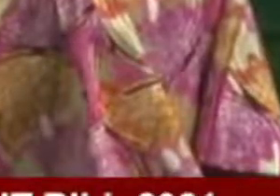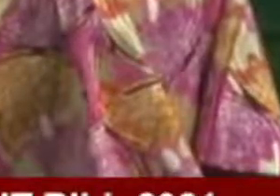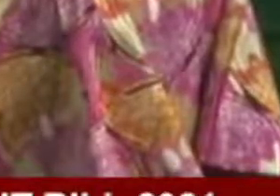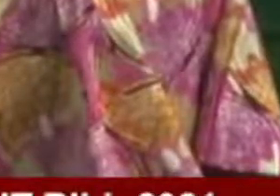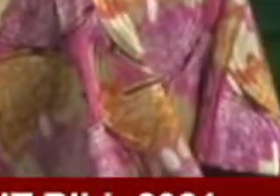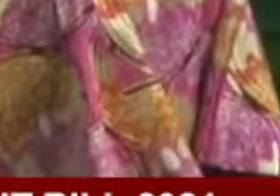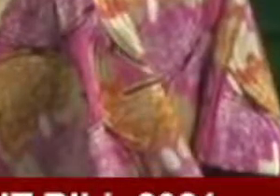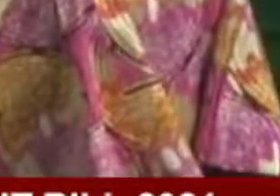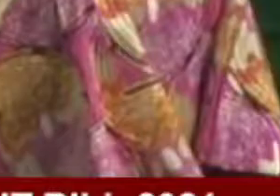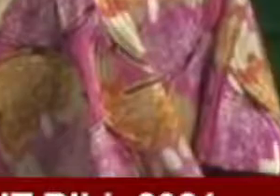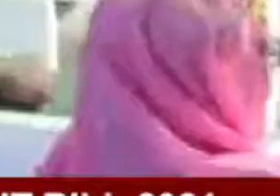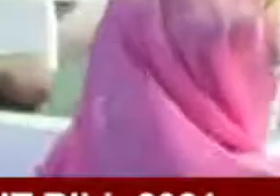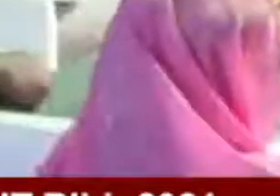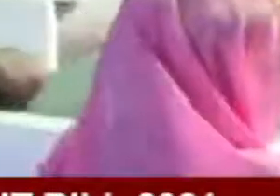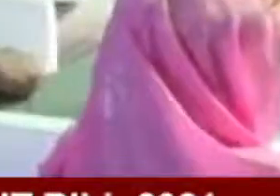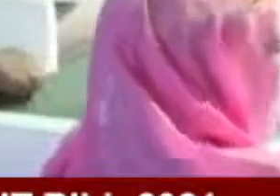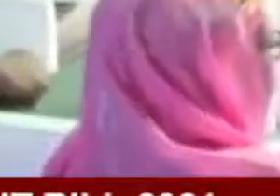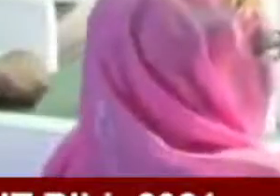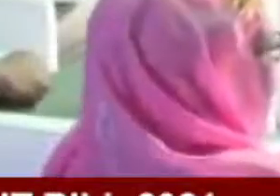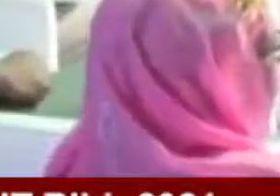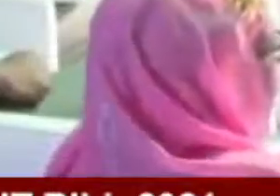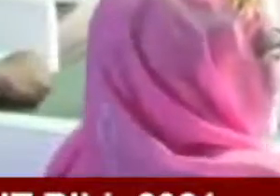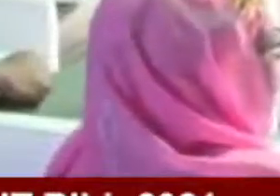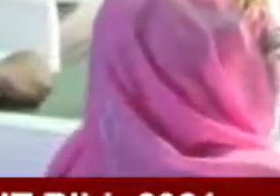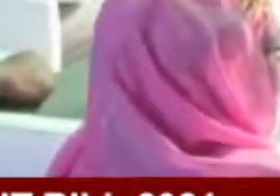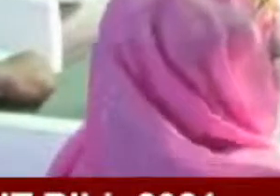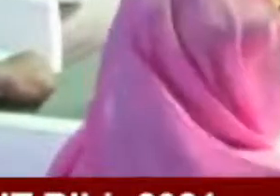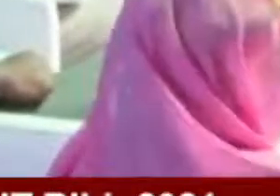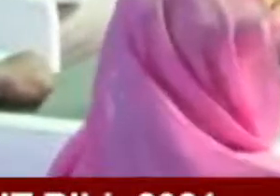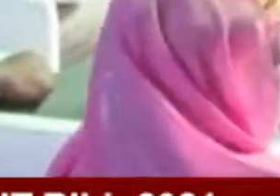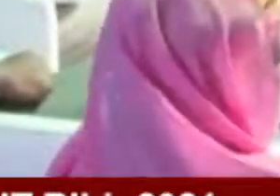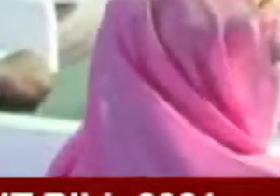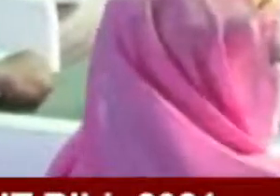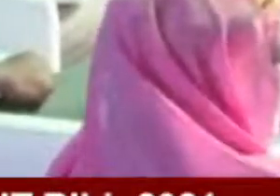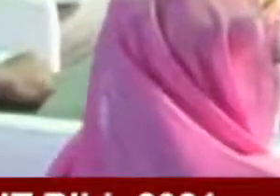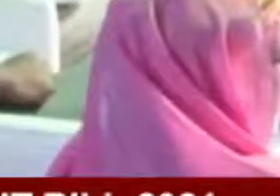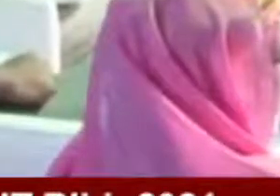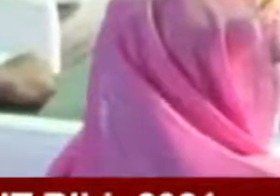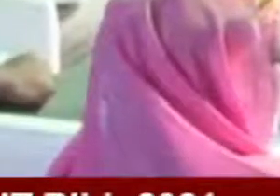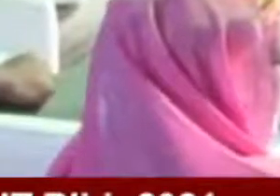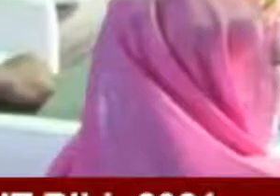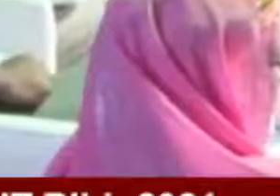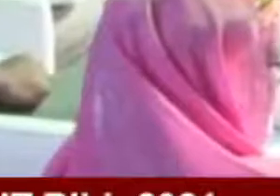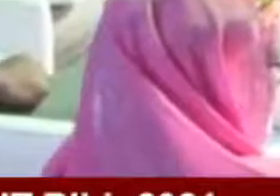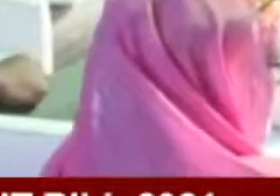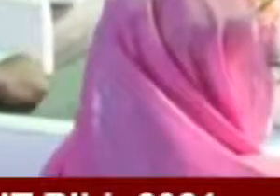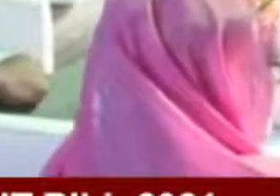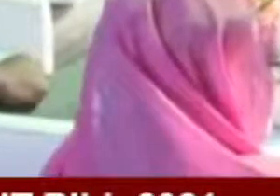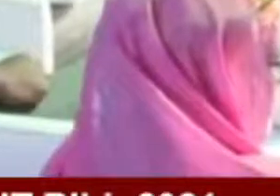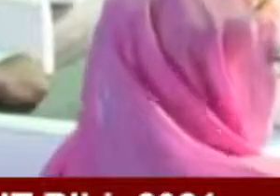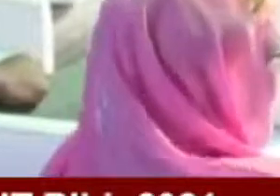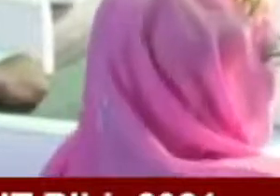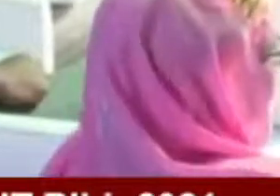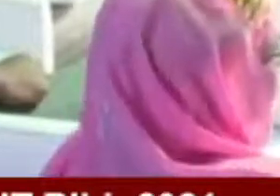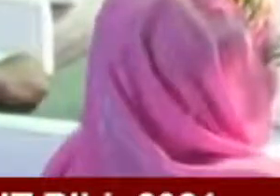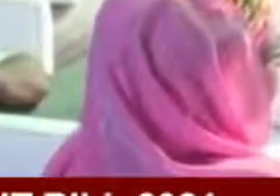perhaps without real serious contemplation, thinking that it will solve a problem that some of them may have with some